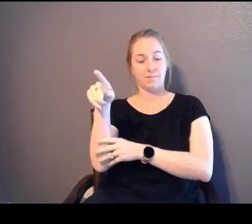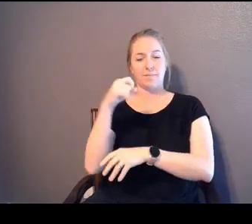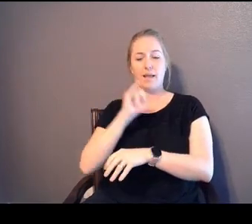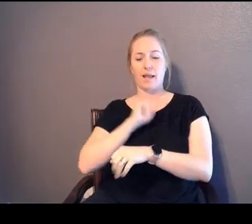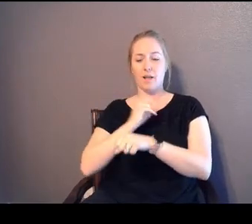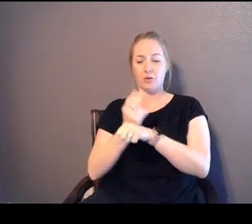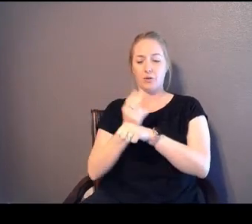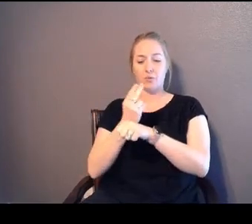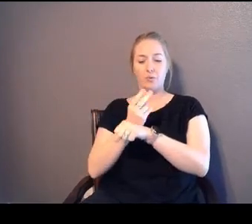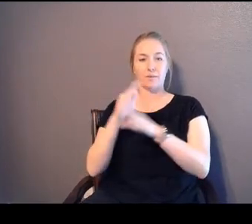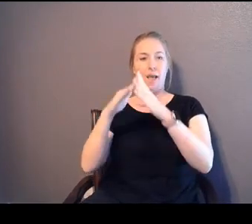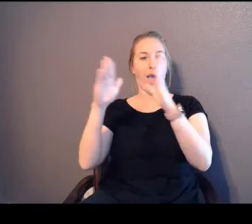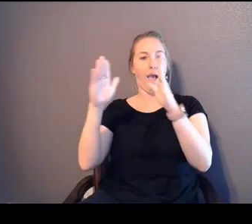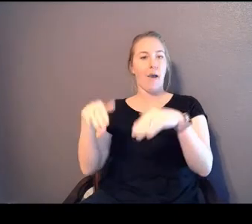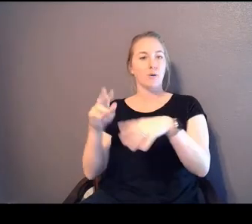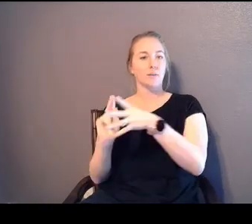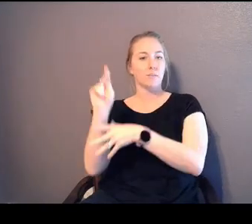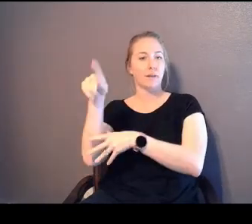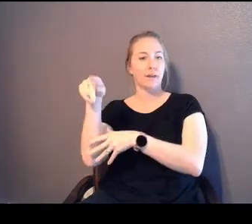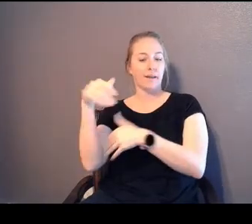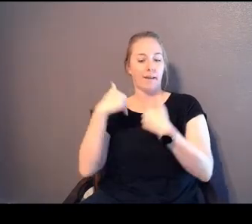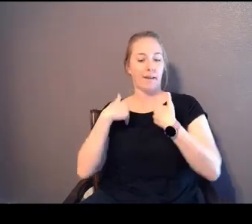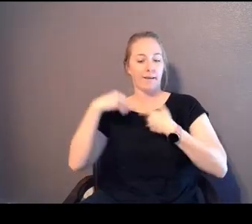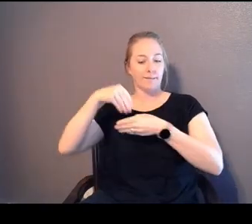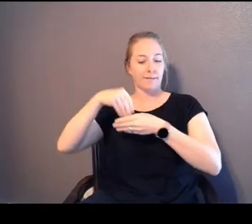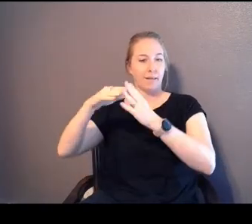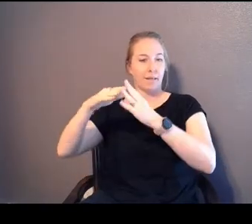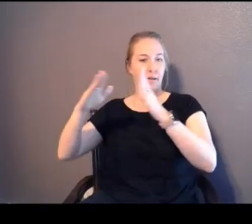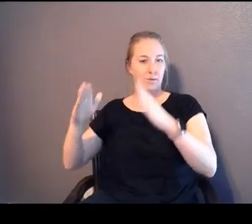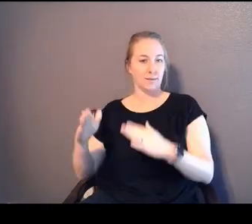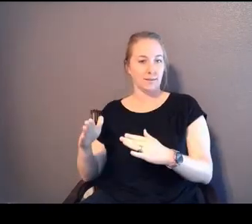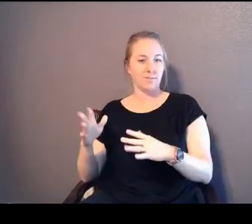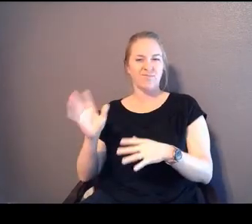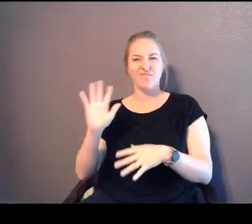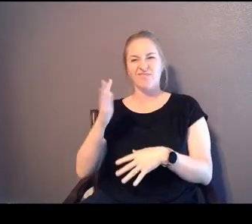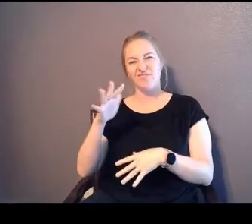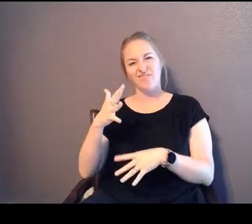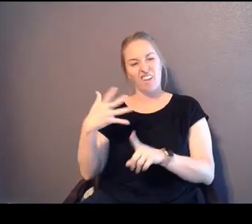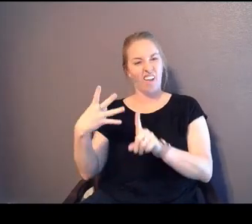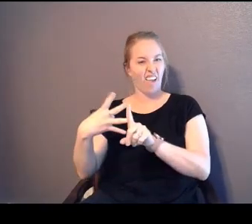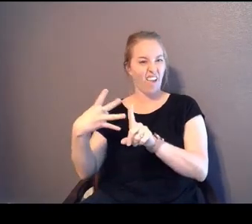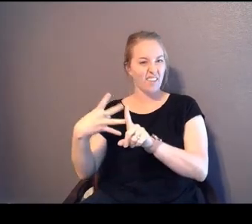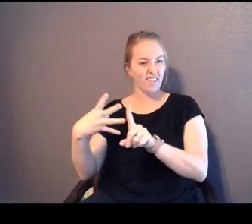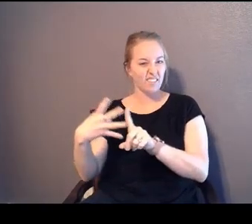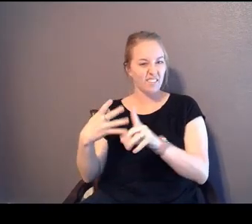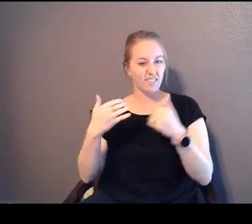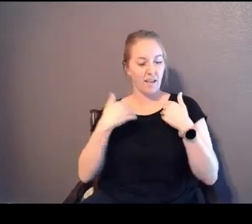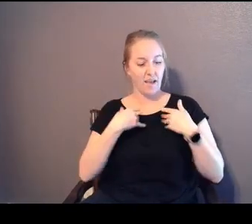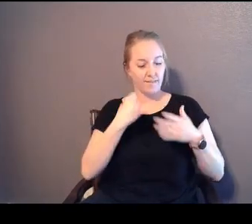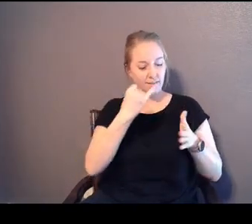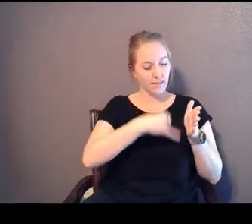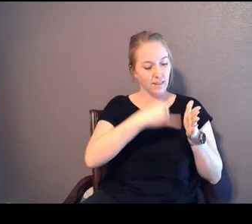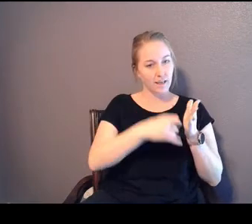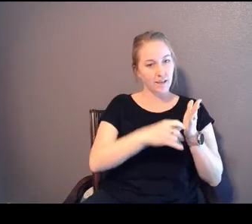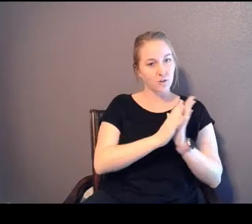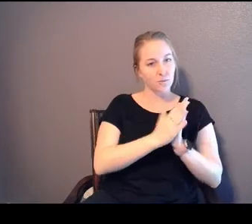It's a kind of a cactus, and I have my sketchbook and my pencil.